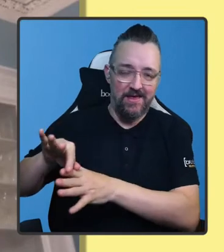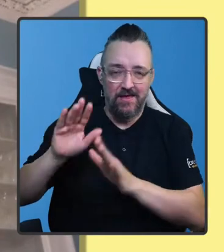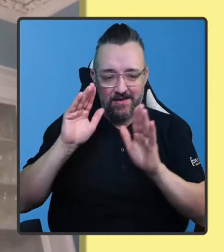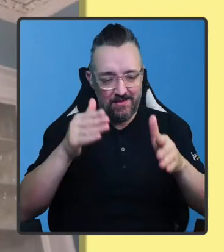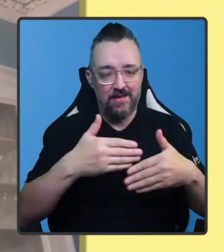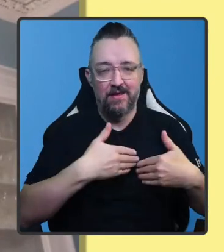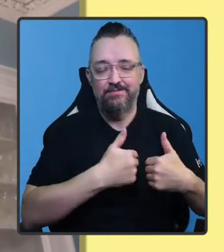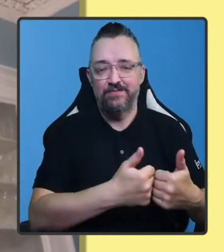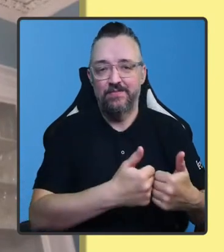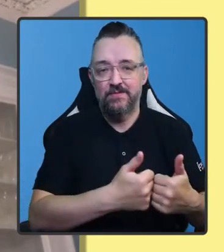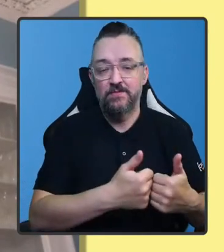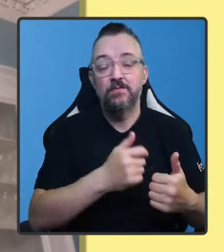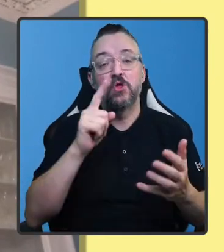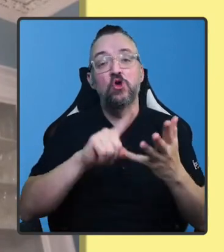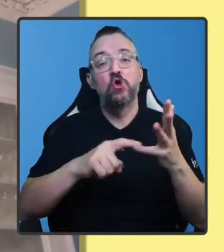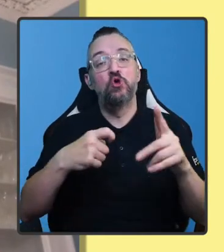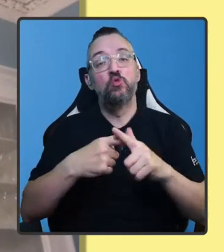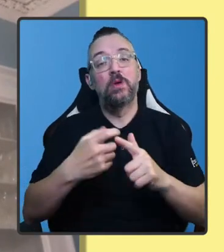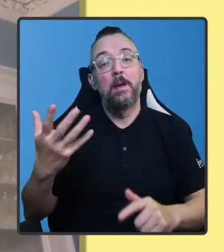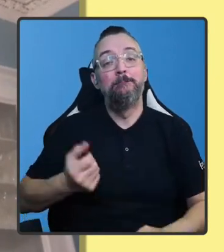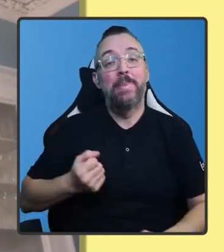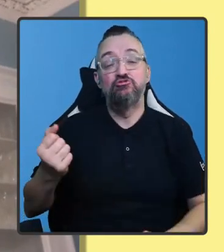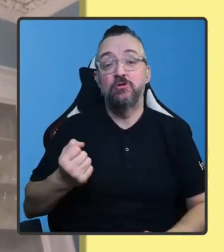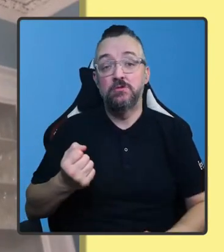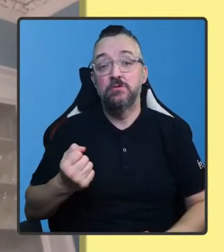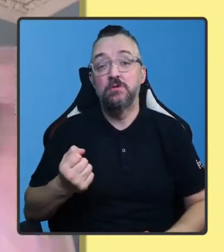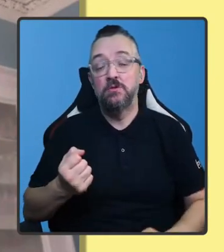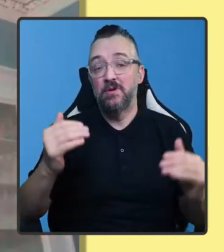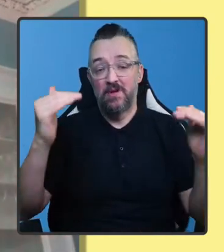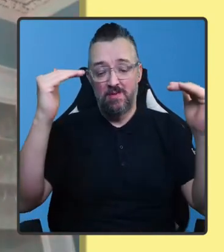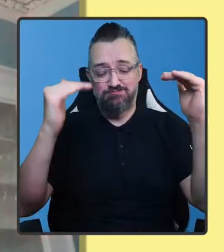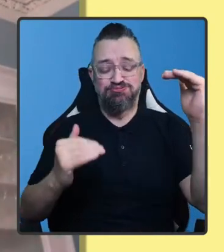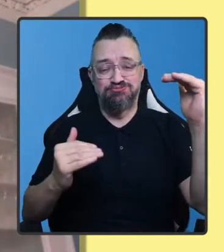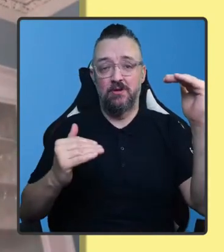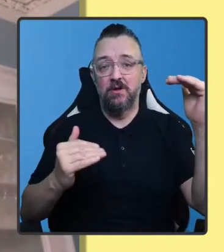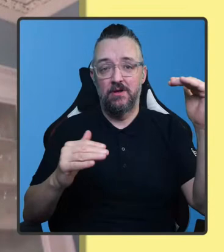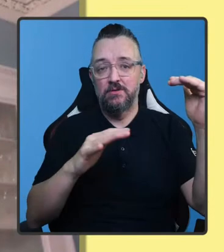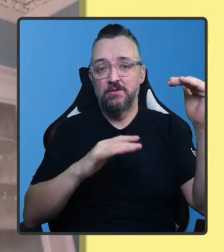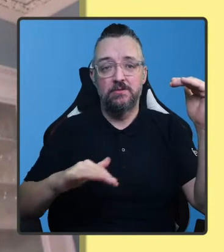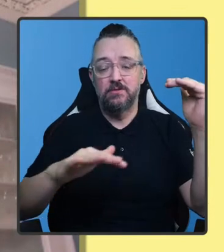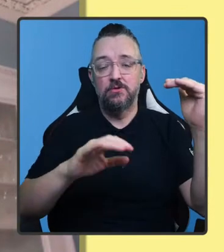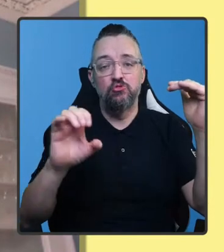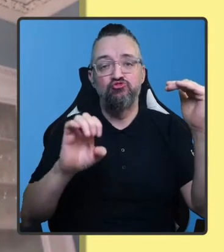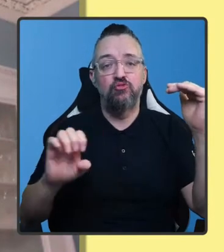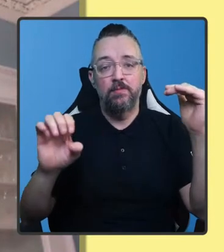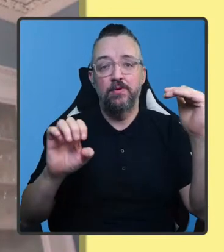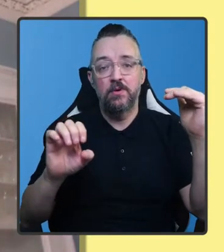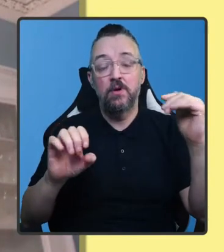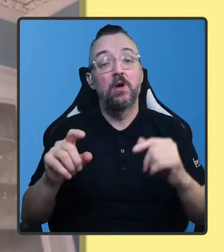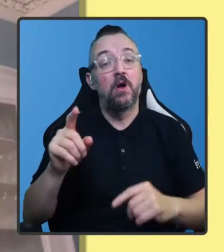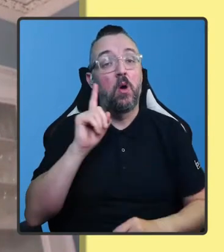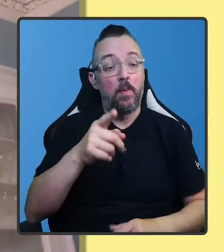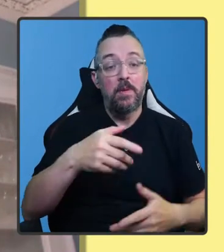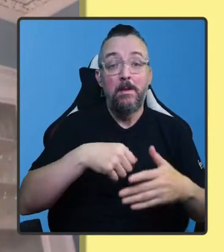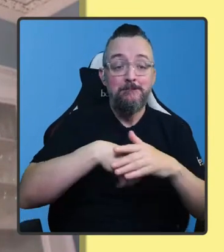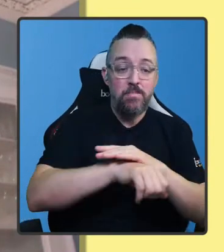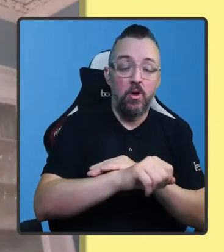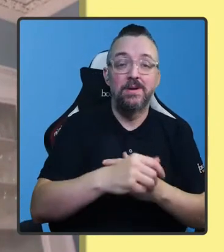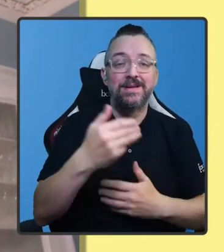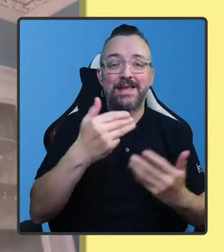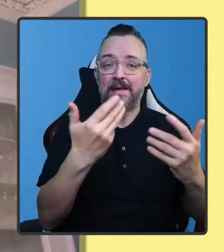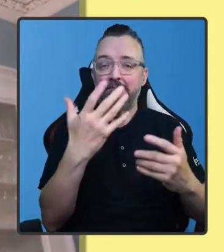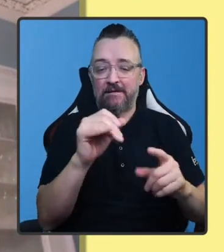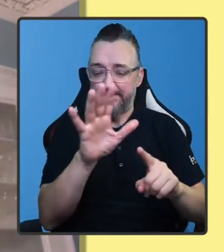UK state pension is amongst the poorest in Europe. And for women born in the 1950s, the so-called WASPI women,